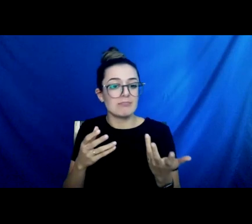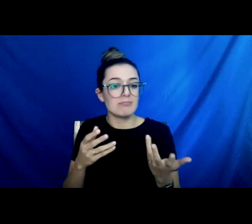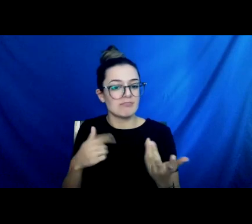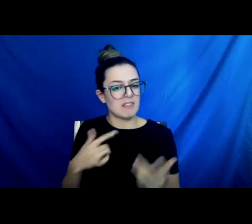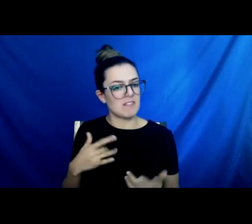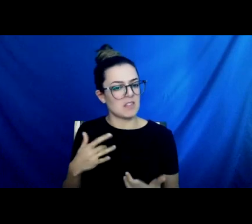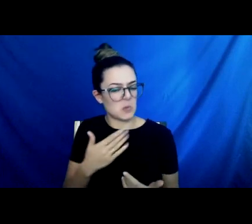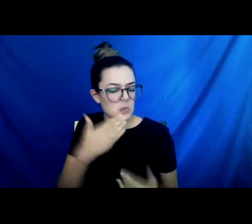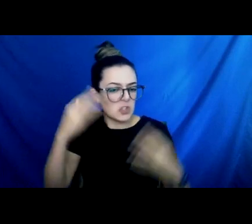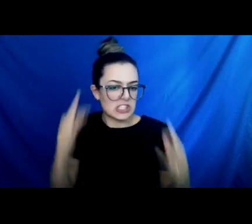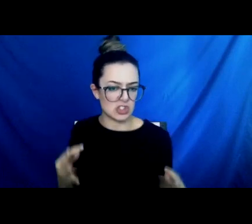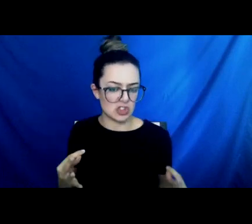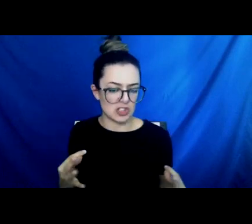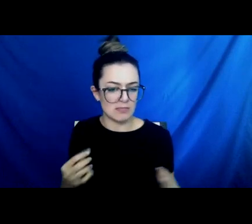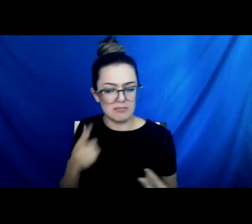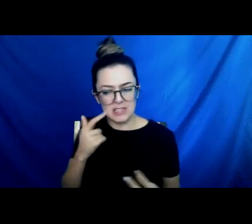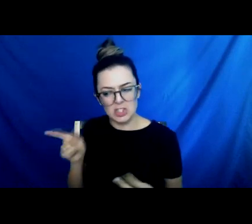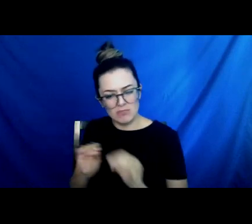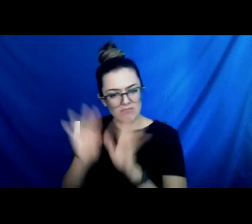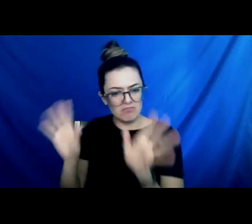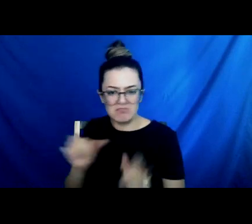thoughts. So